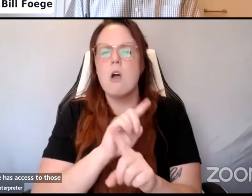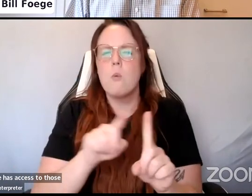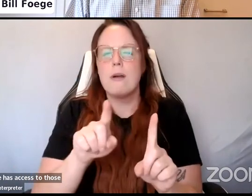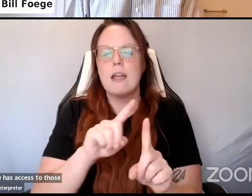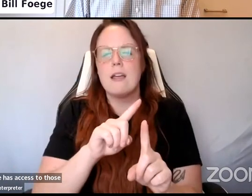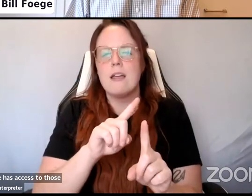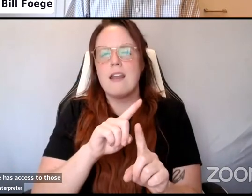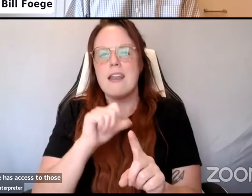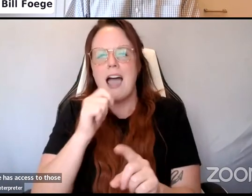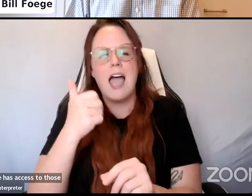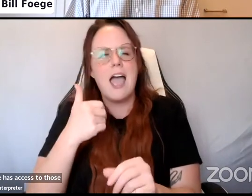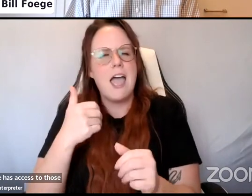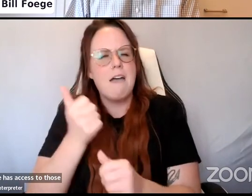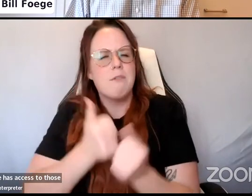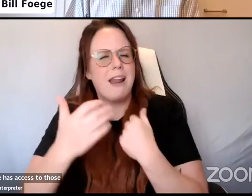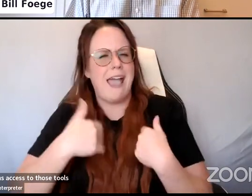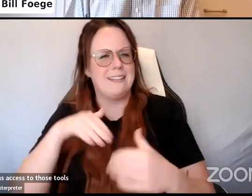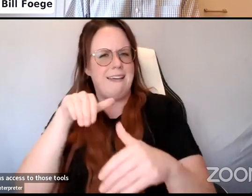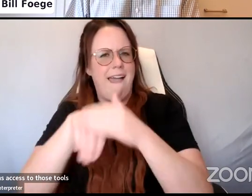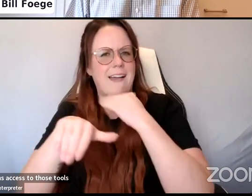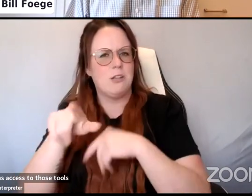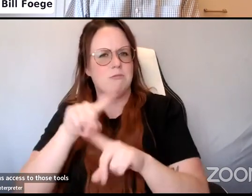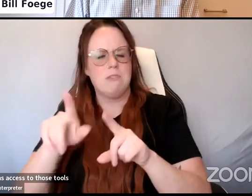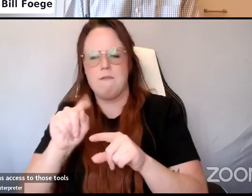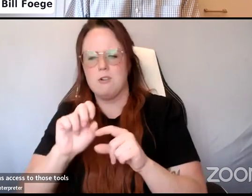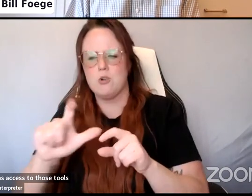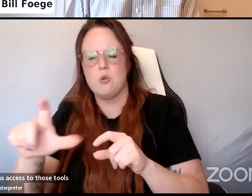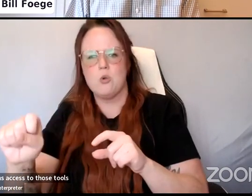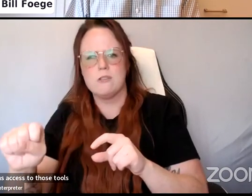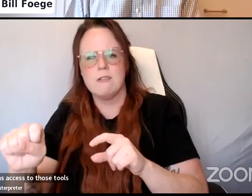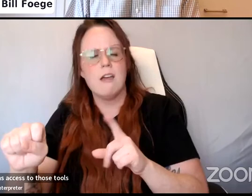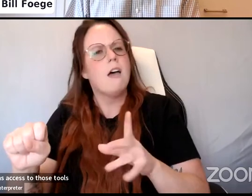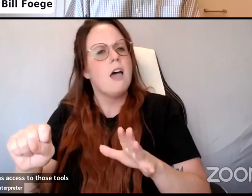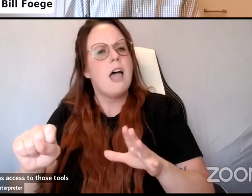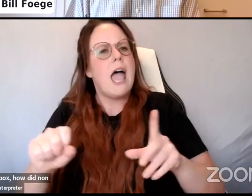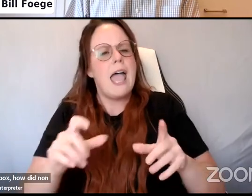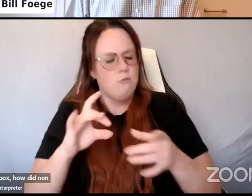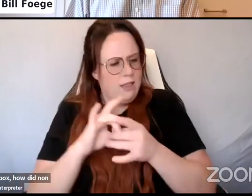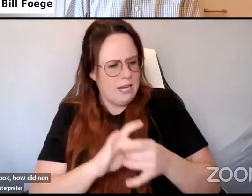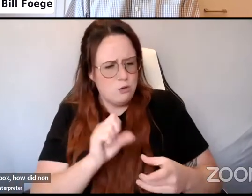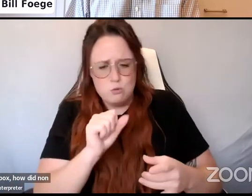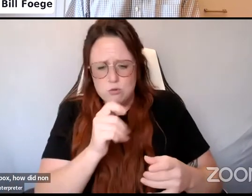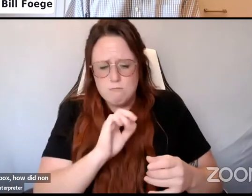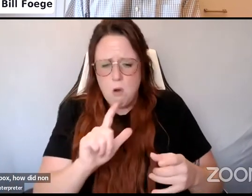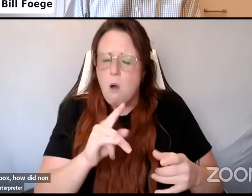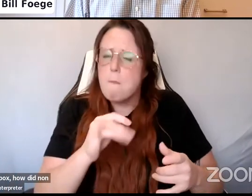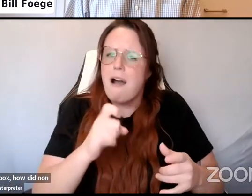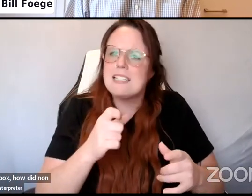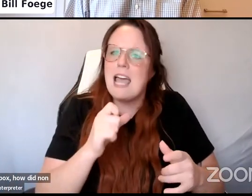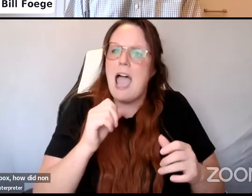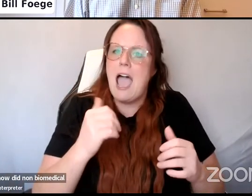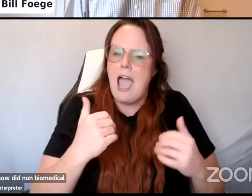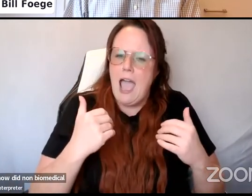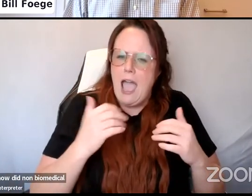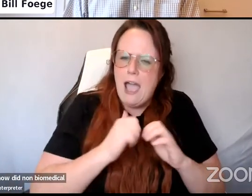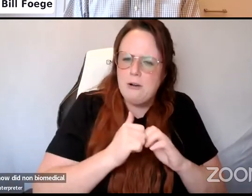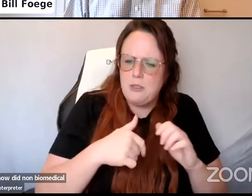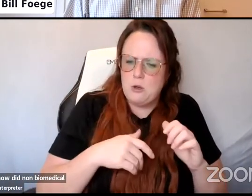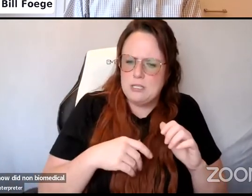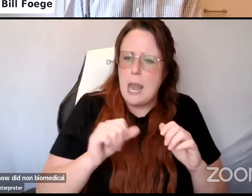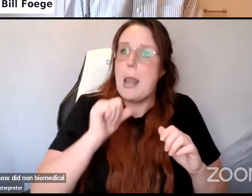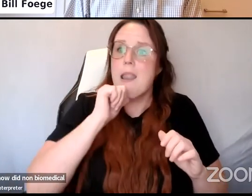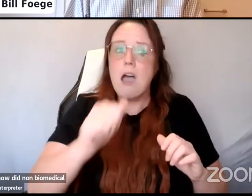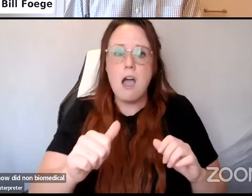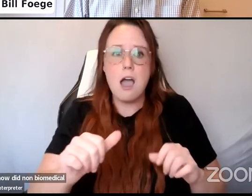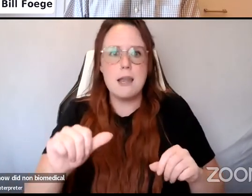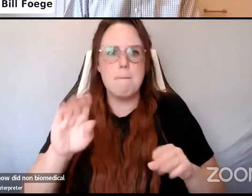and in the context of smallpox how did non-biomedical tools complement uh biomedical Innovations